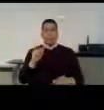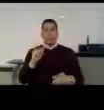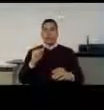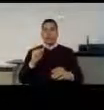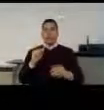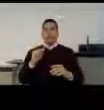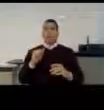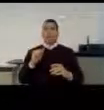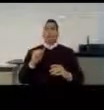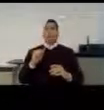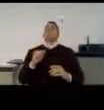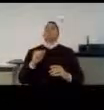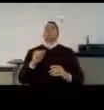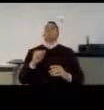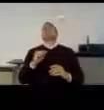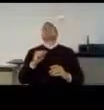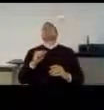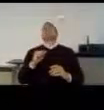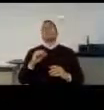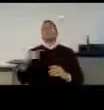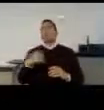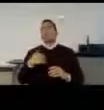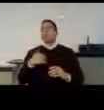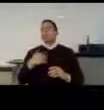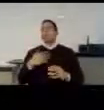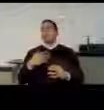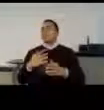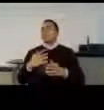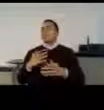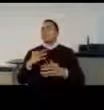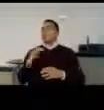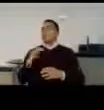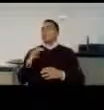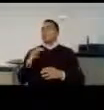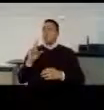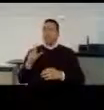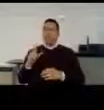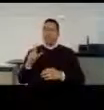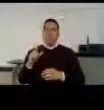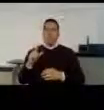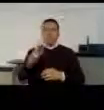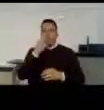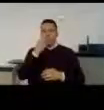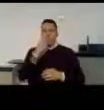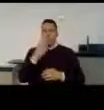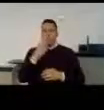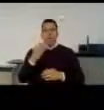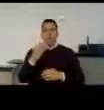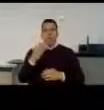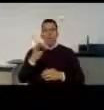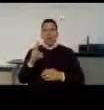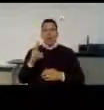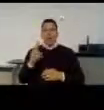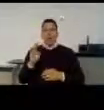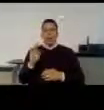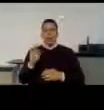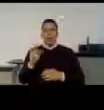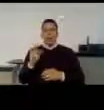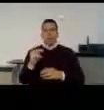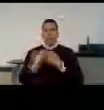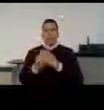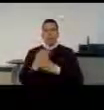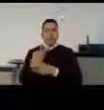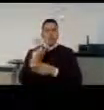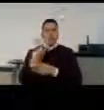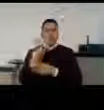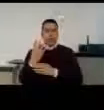order to get access. And there are places like Slow Food and urban growing spaces that are doing that work.